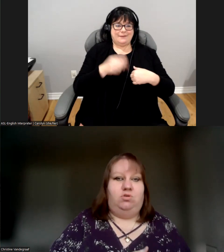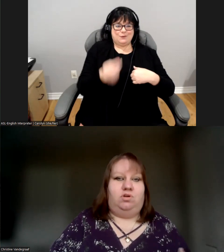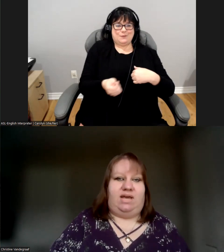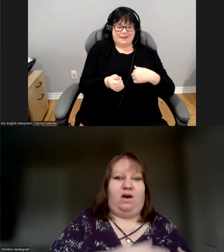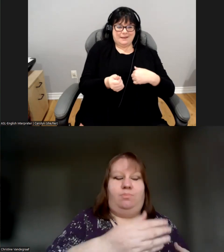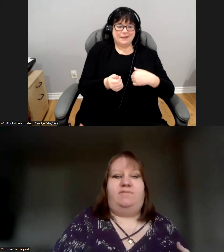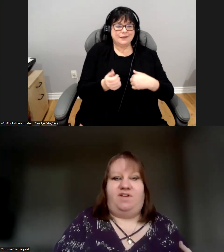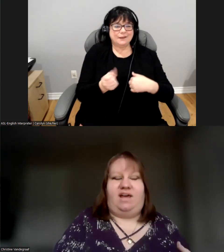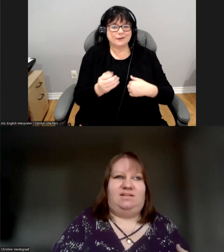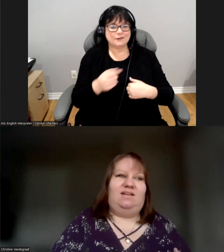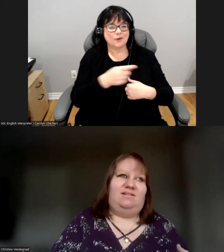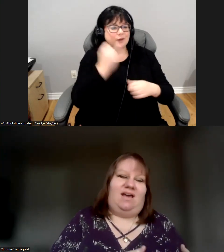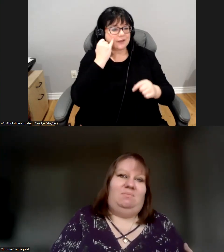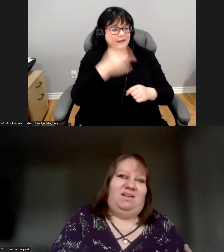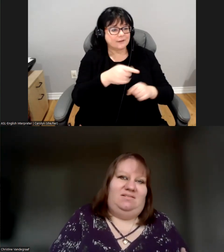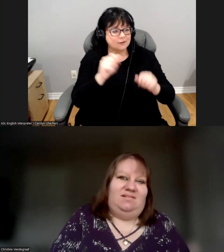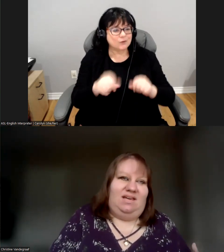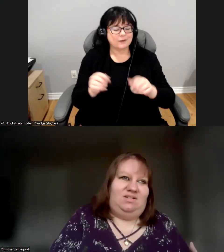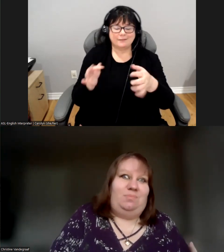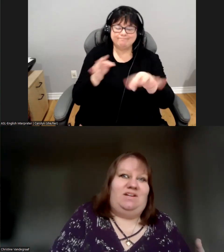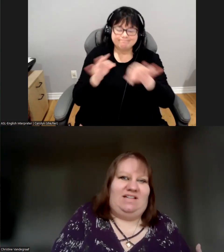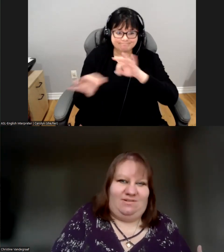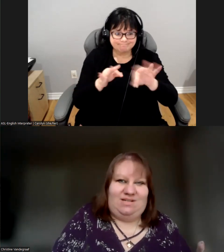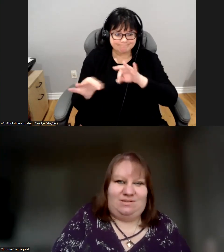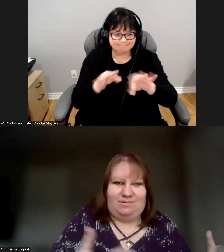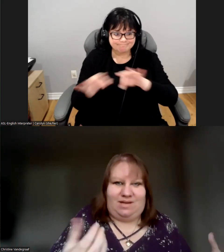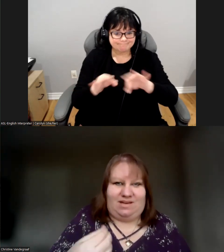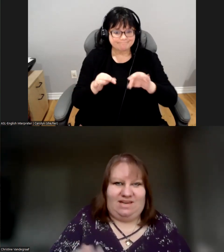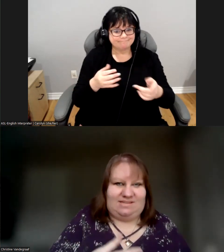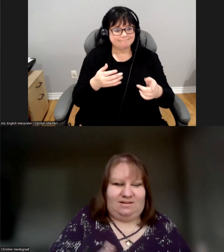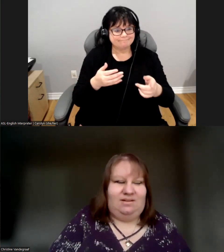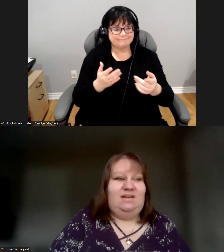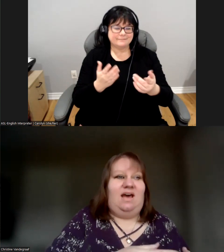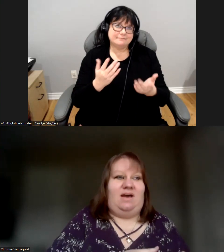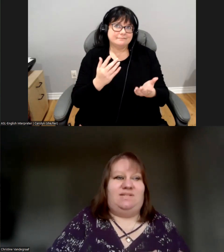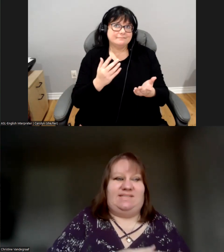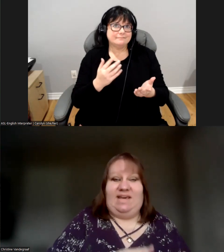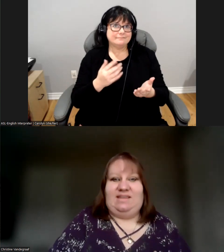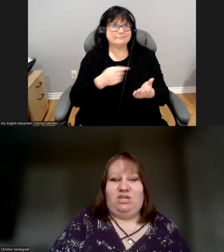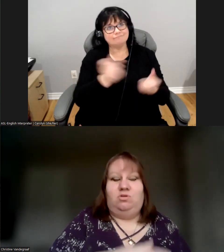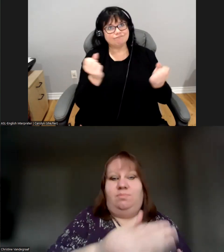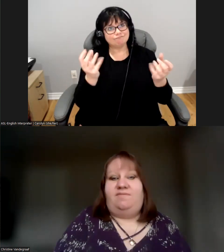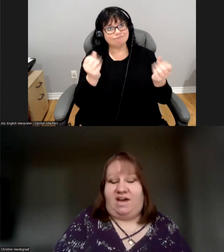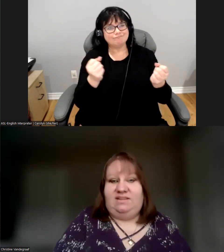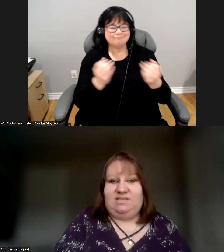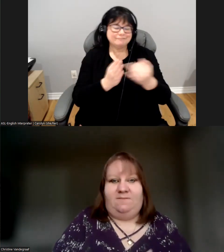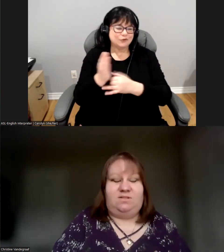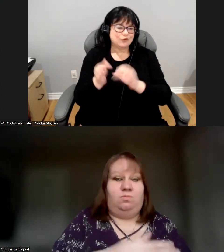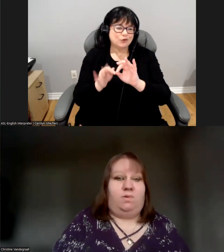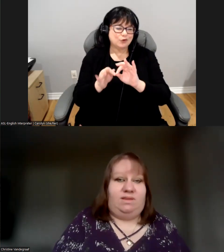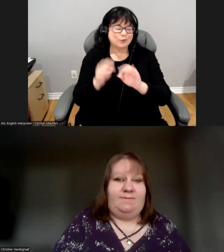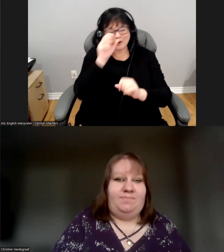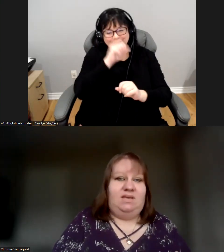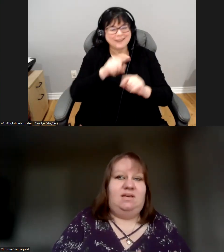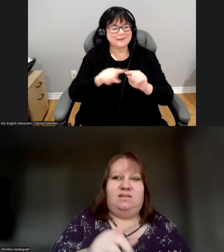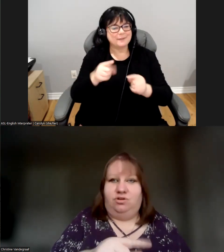that you could help provide, and I mean interpreted language through ASL, to say that you could provide this service or